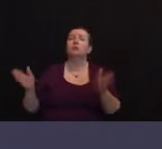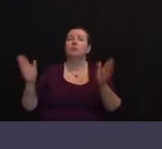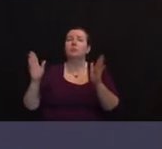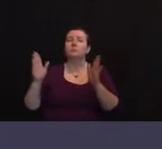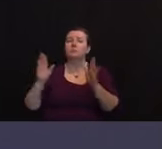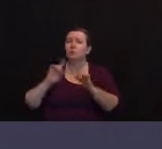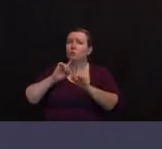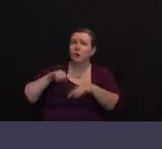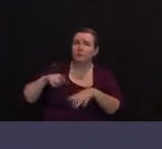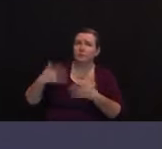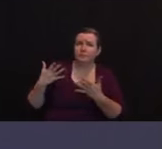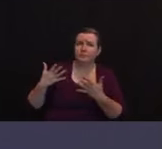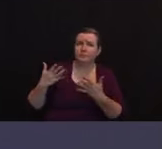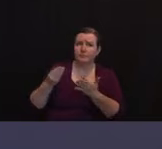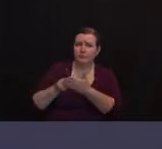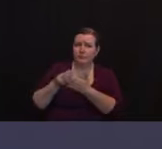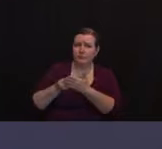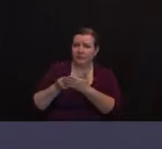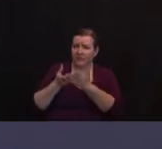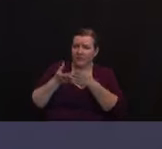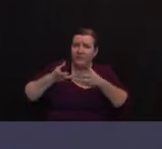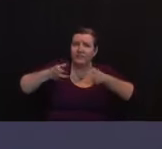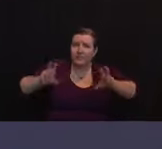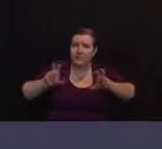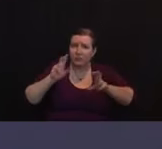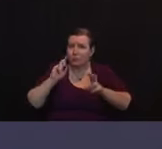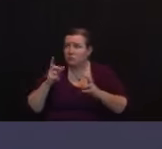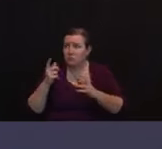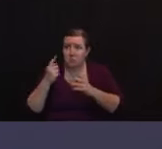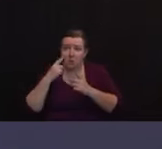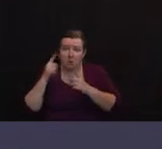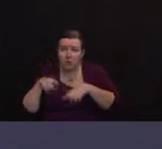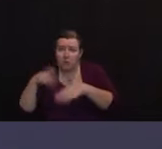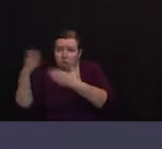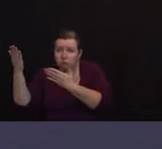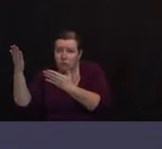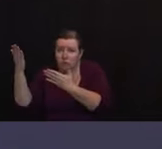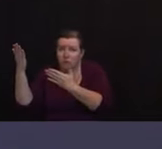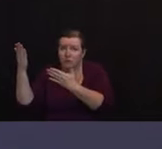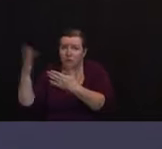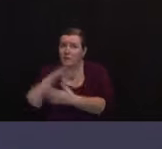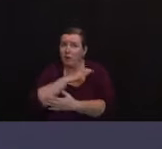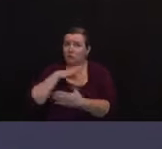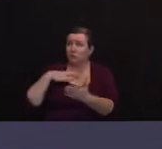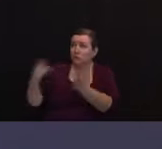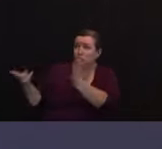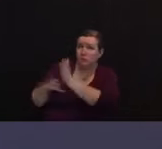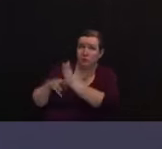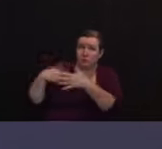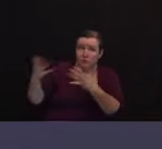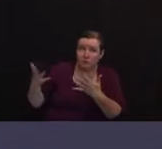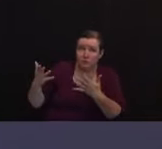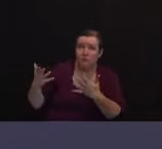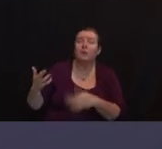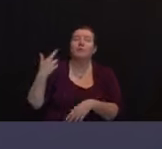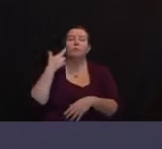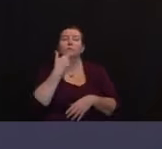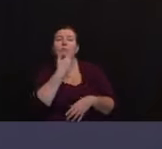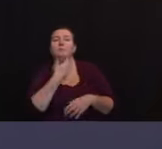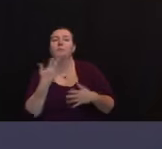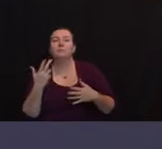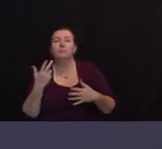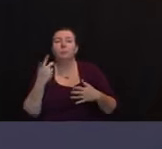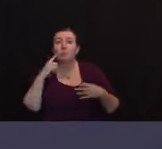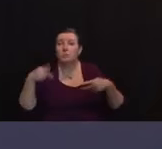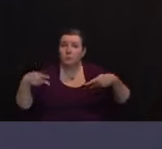signed? And real quick, on today's announcement with restaurants, will there be stipulation, or will seating at bars be allowed again, or